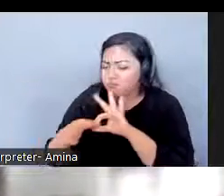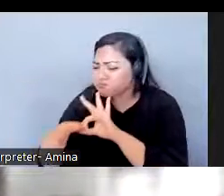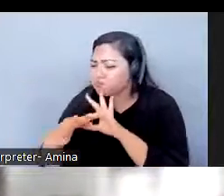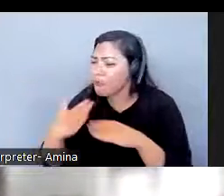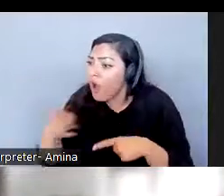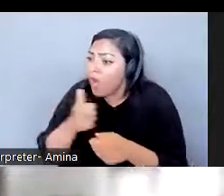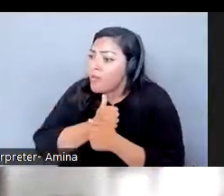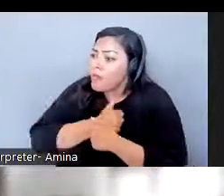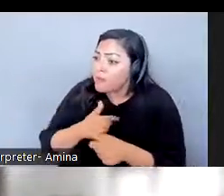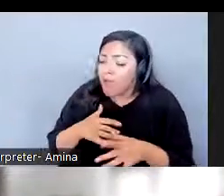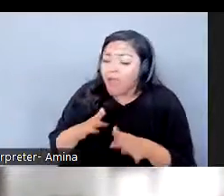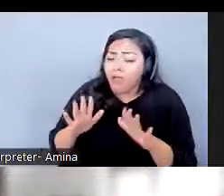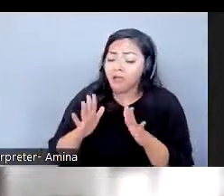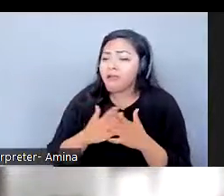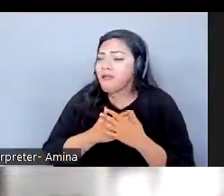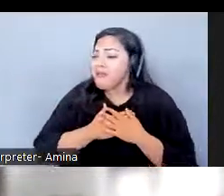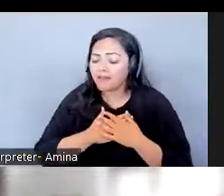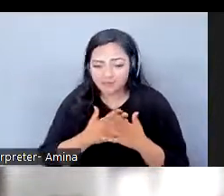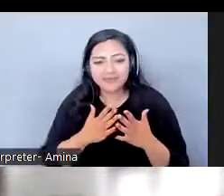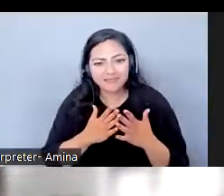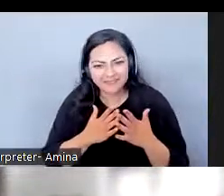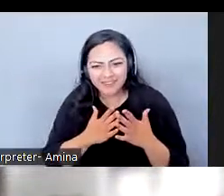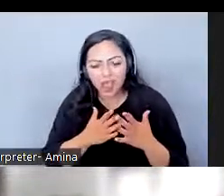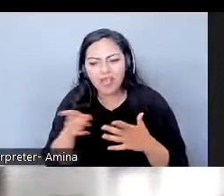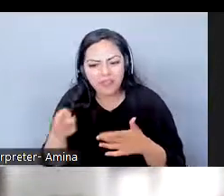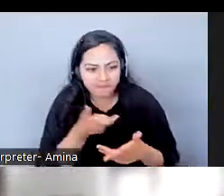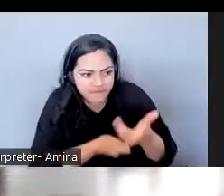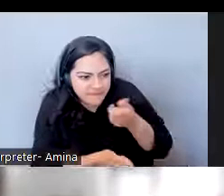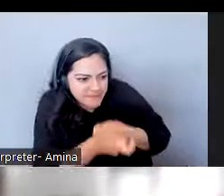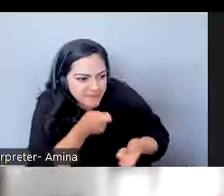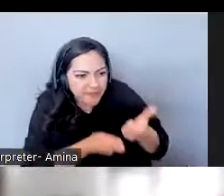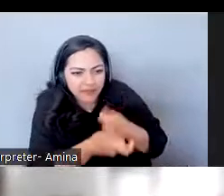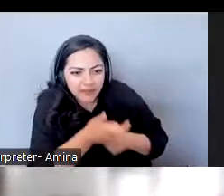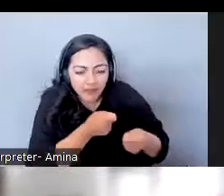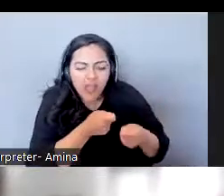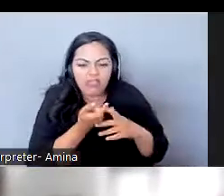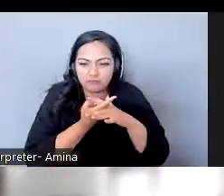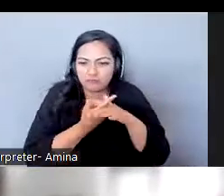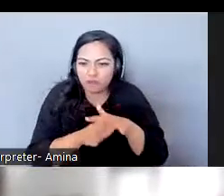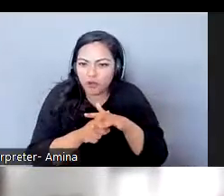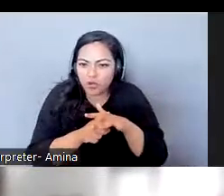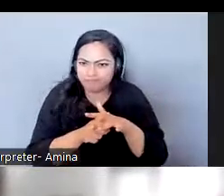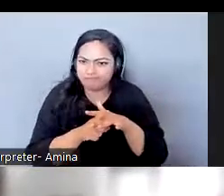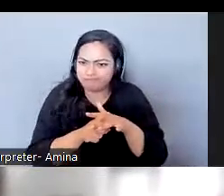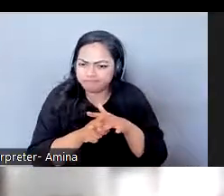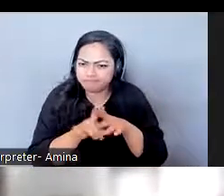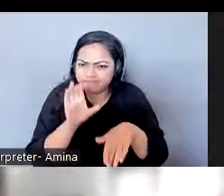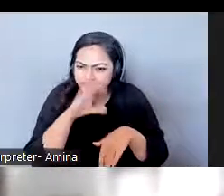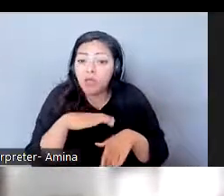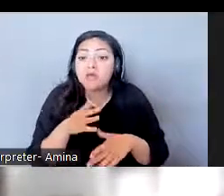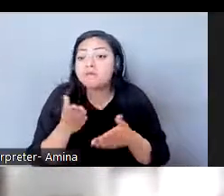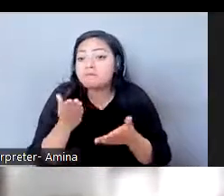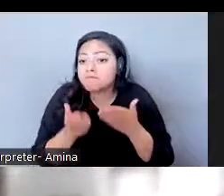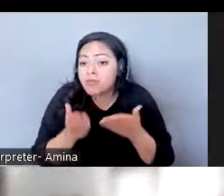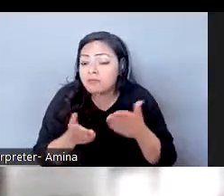the little red flags start, which I'll get into on the next slide. So they're sending you things. They send flowers to your